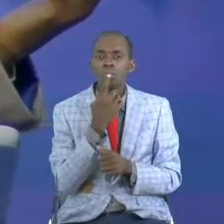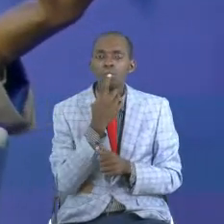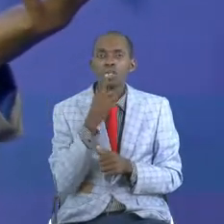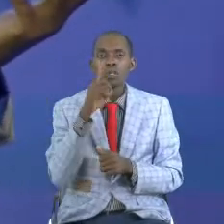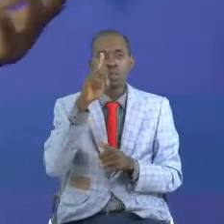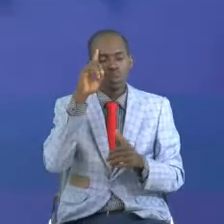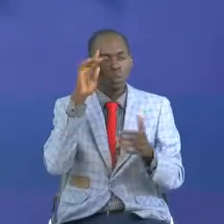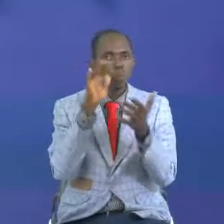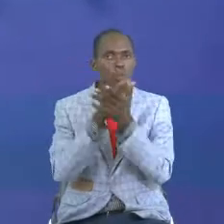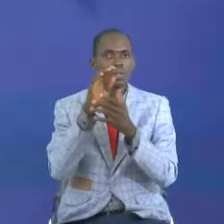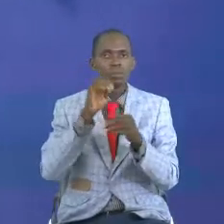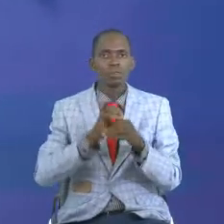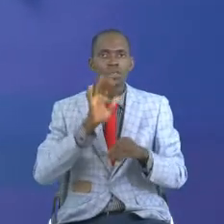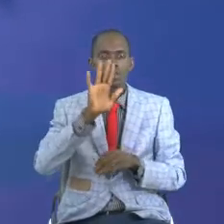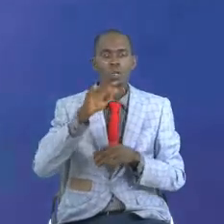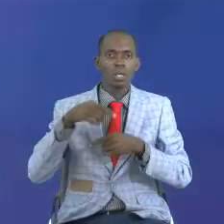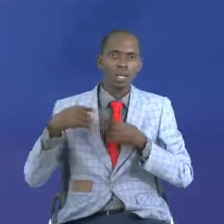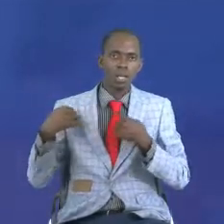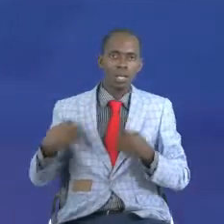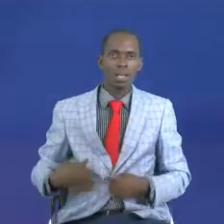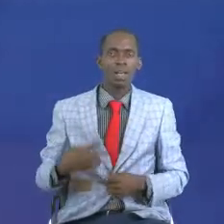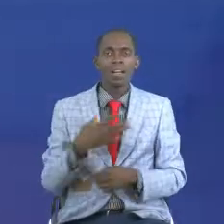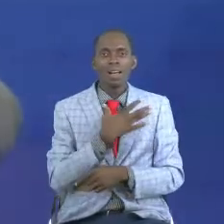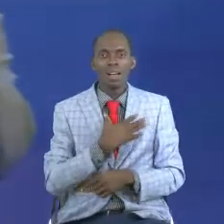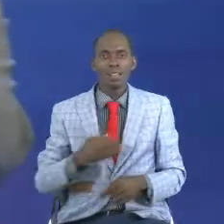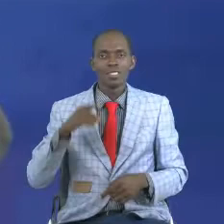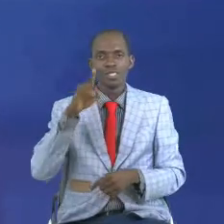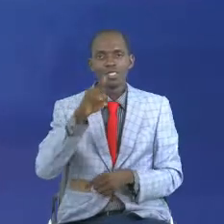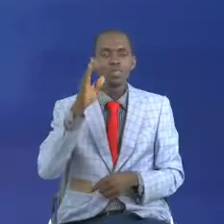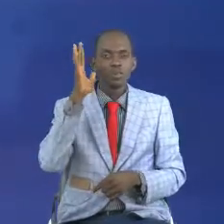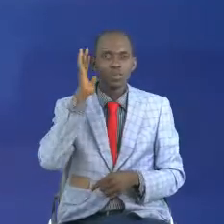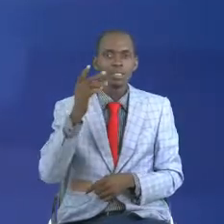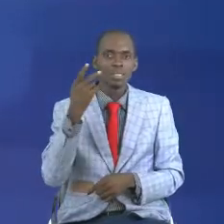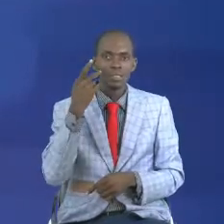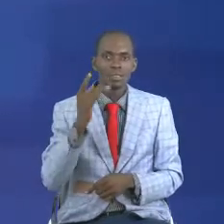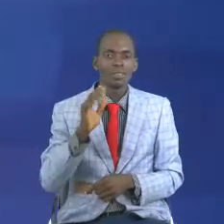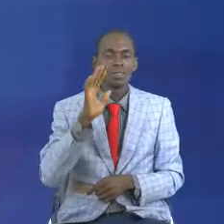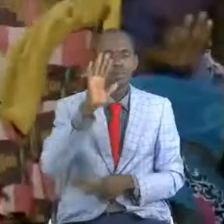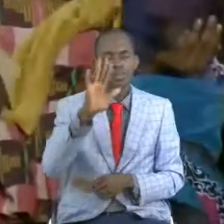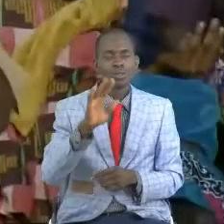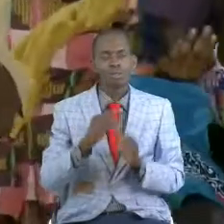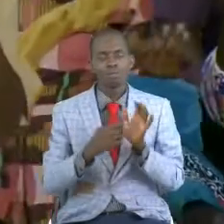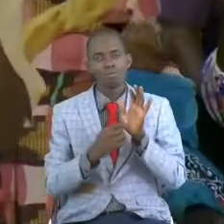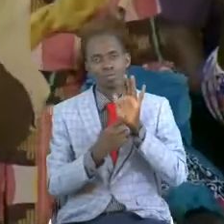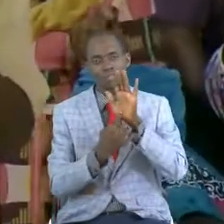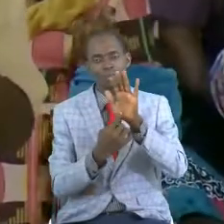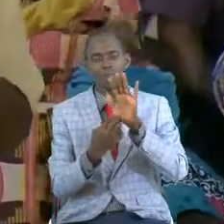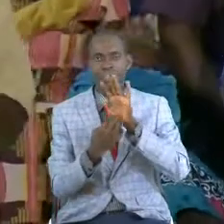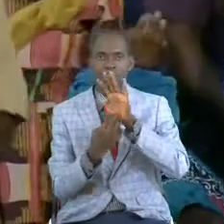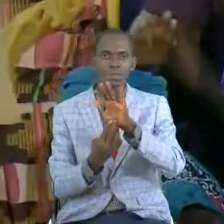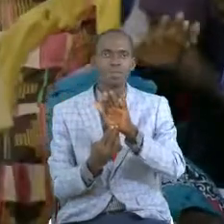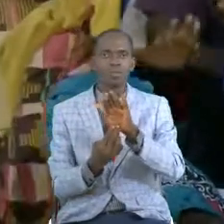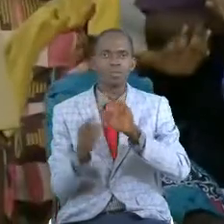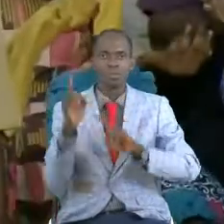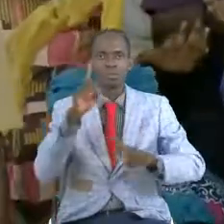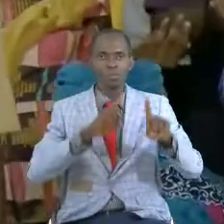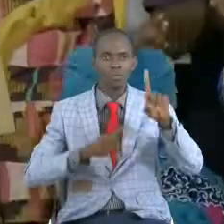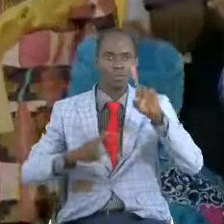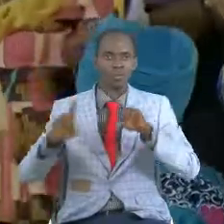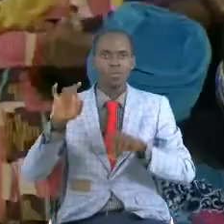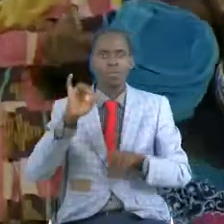heart, and you will see your manifestation. I will see